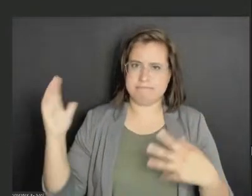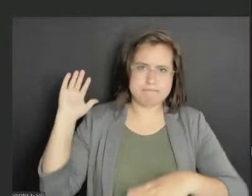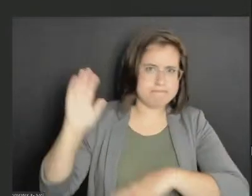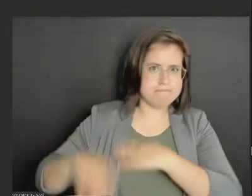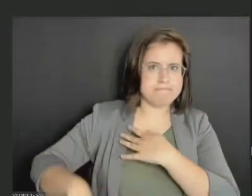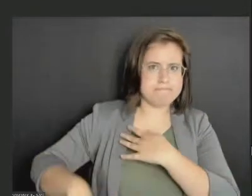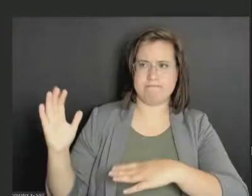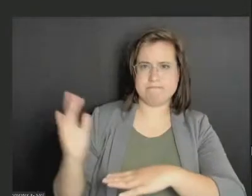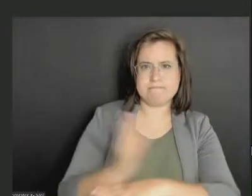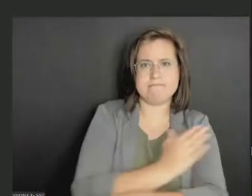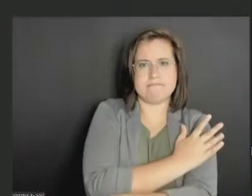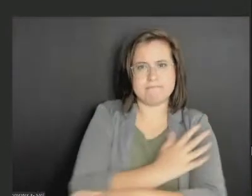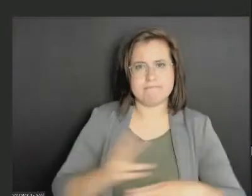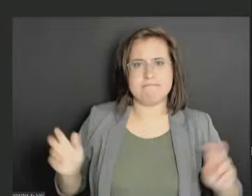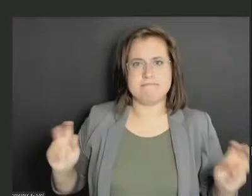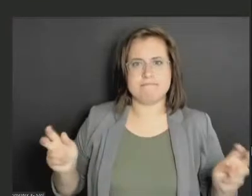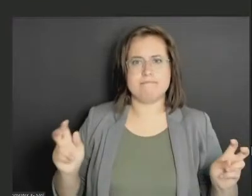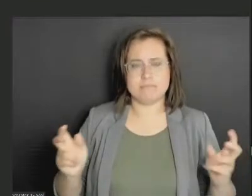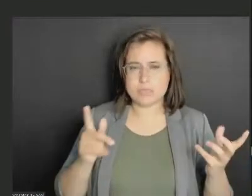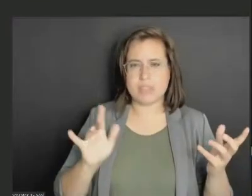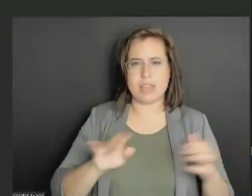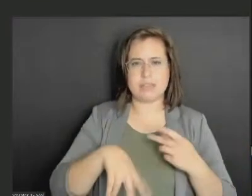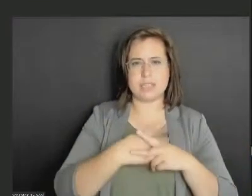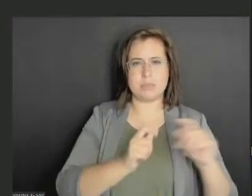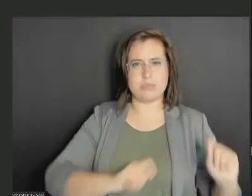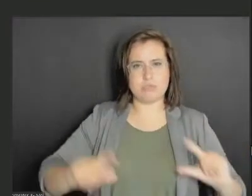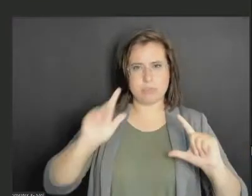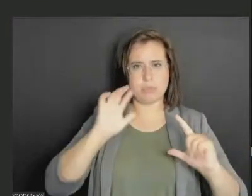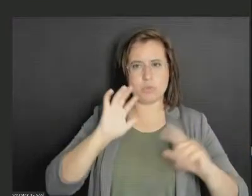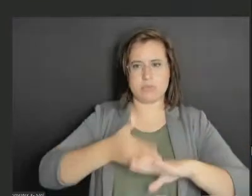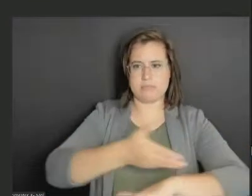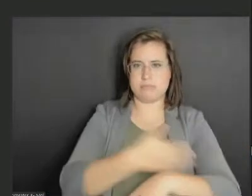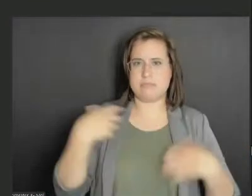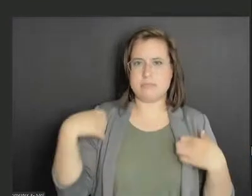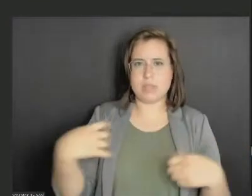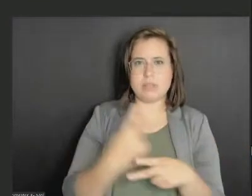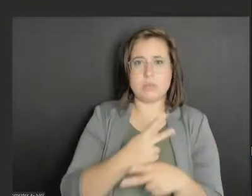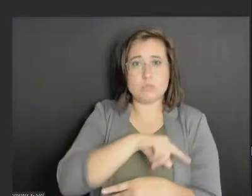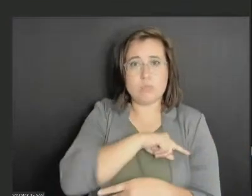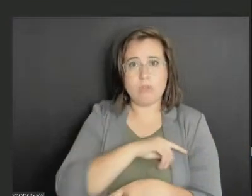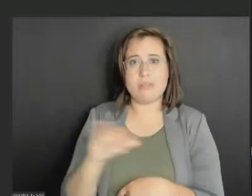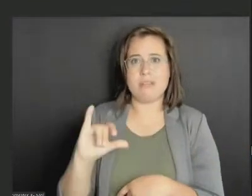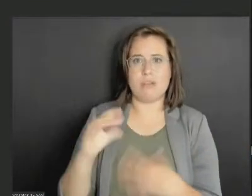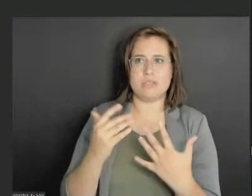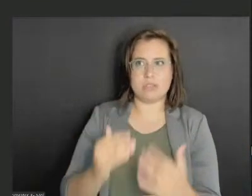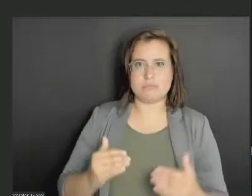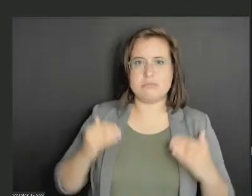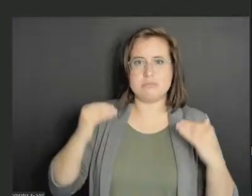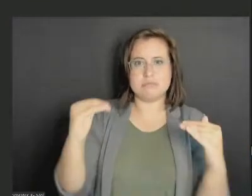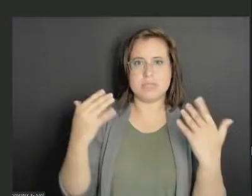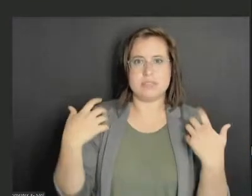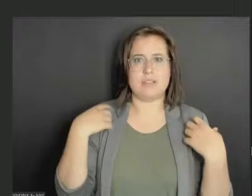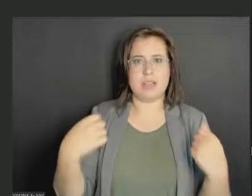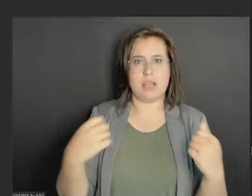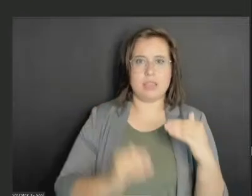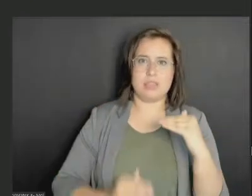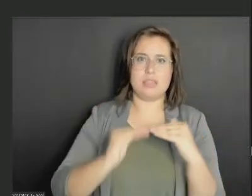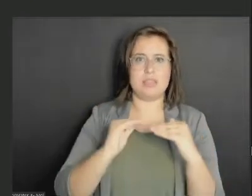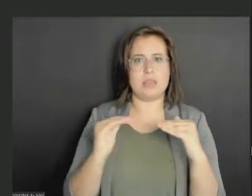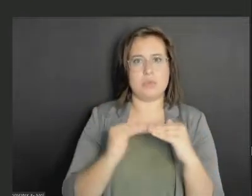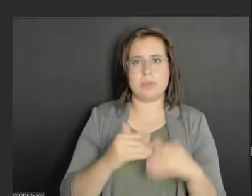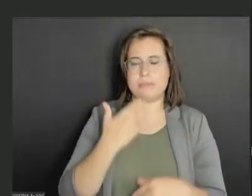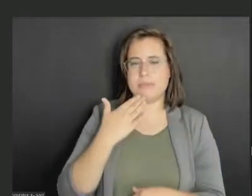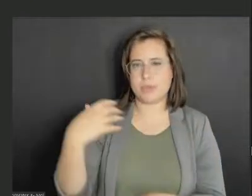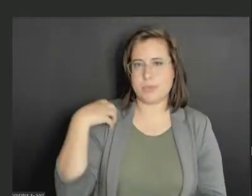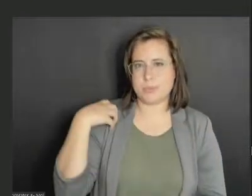a framework that'll help us to improve healthcare quality and advance health equity. Thank you, Madam Chair. Thank